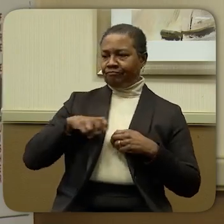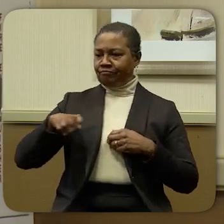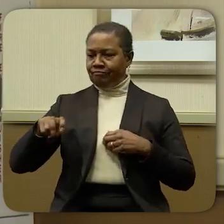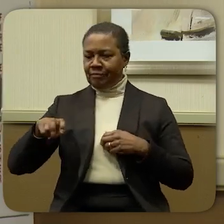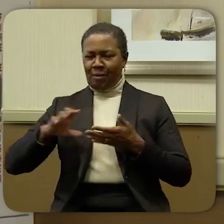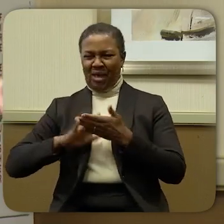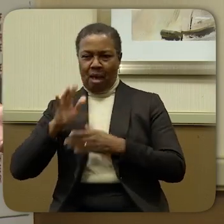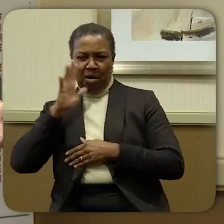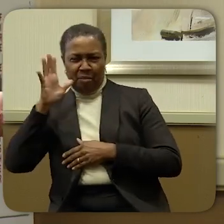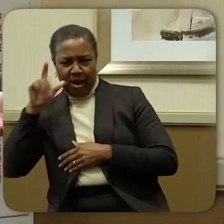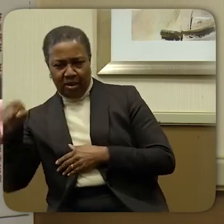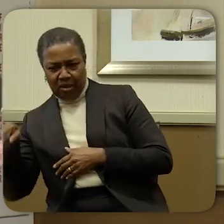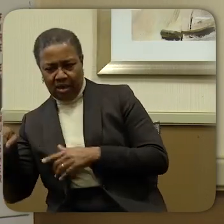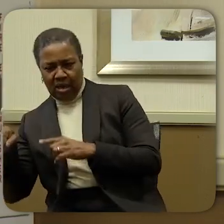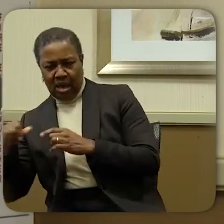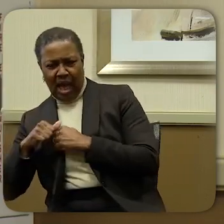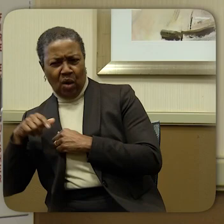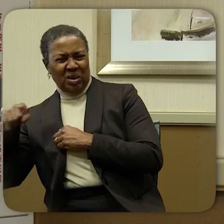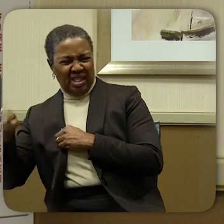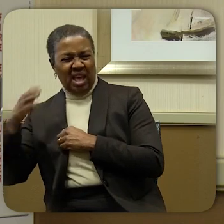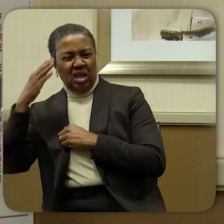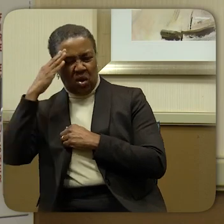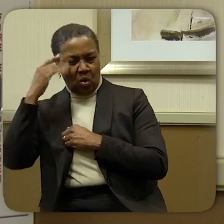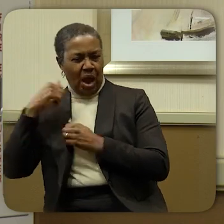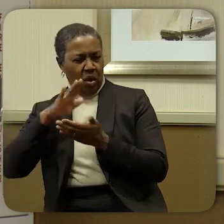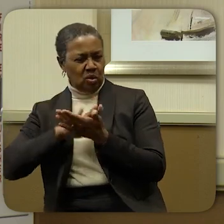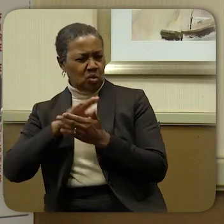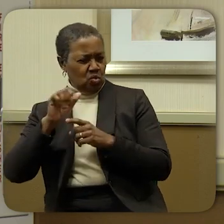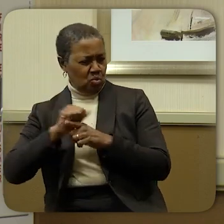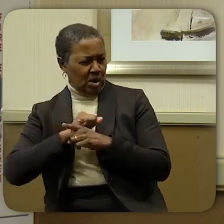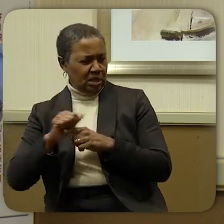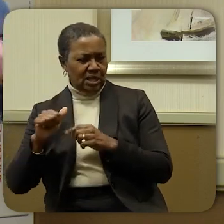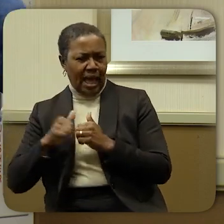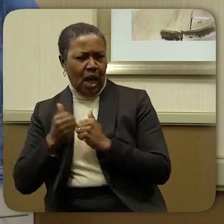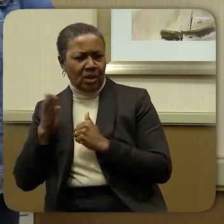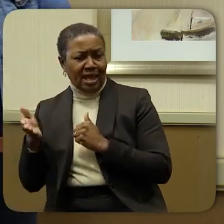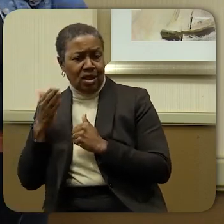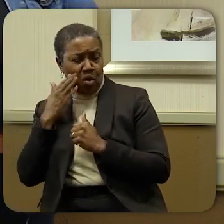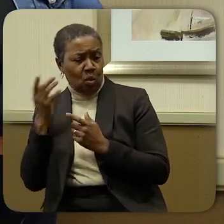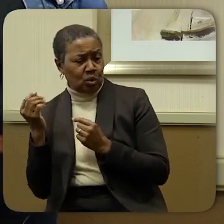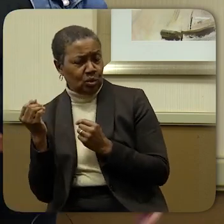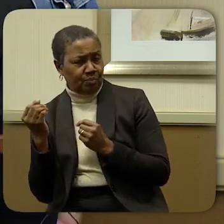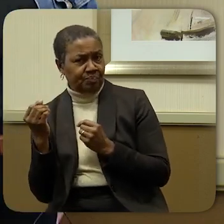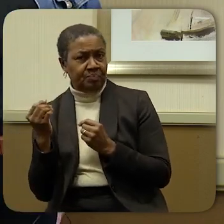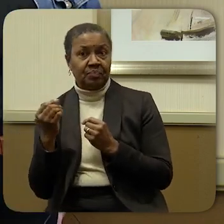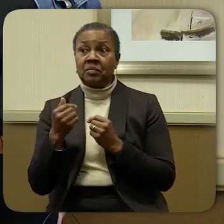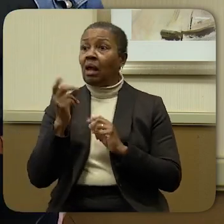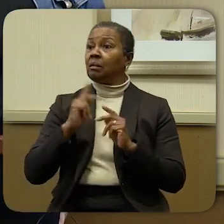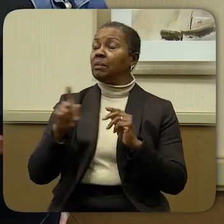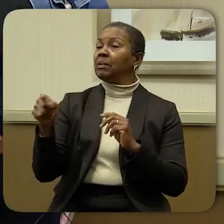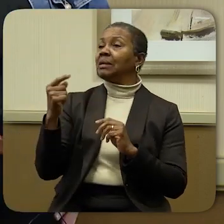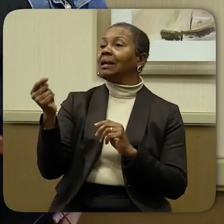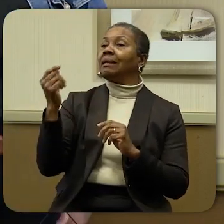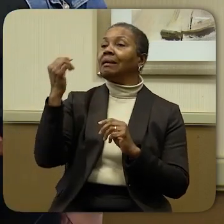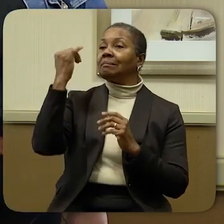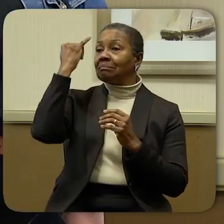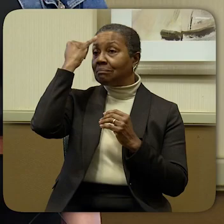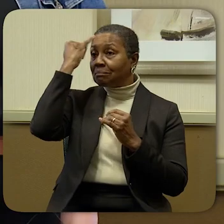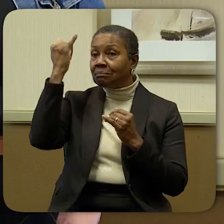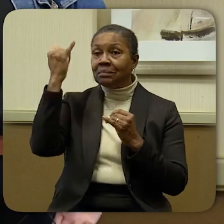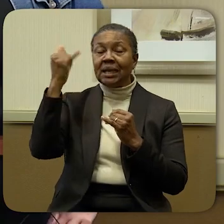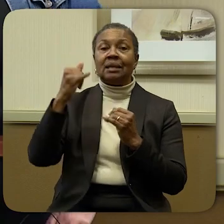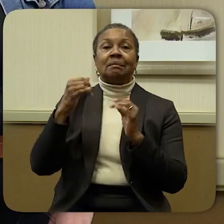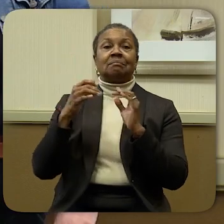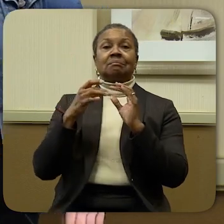parent, how would they know what our school's practices are? What about other people? Any thoughts during doing